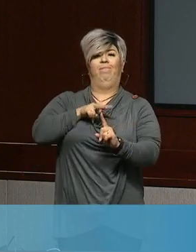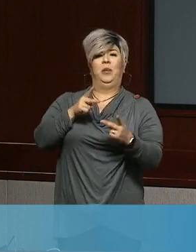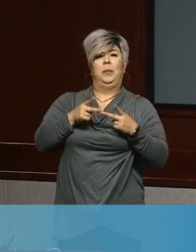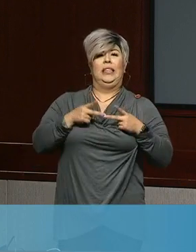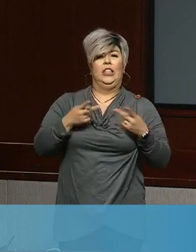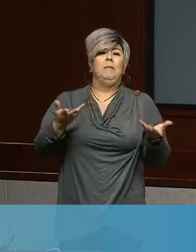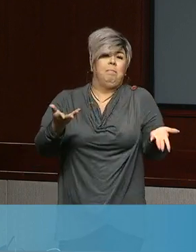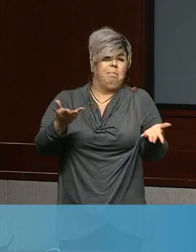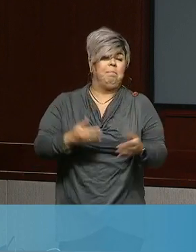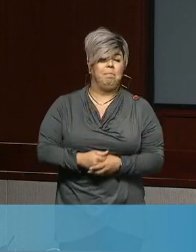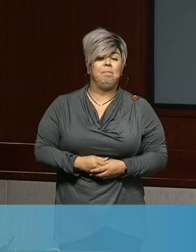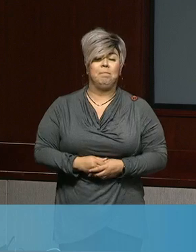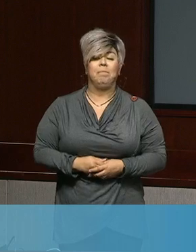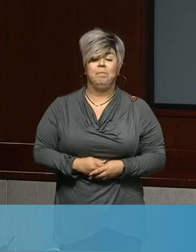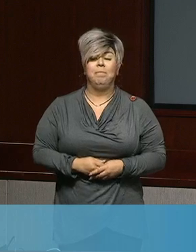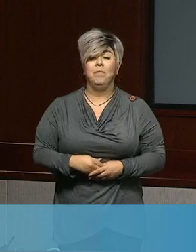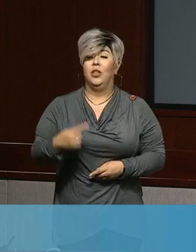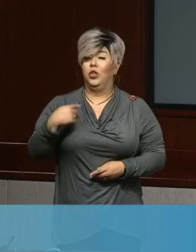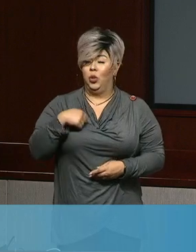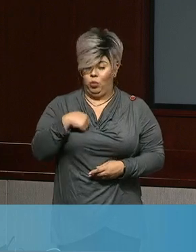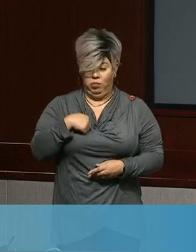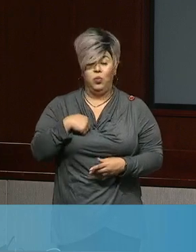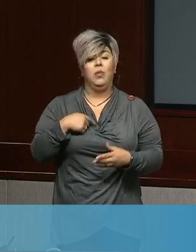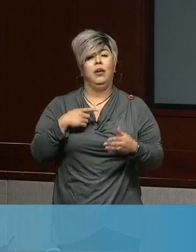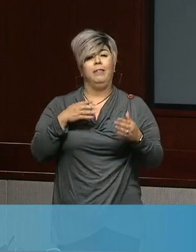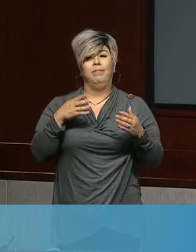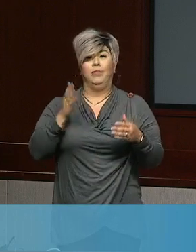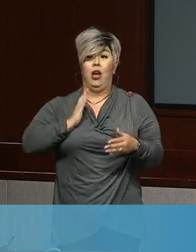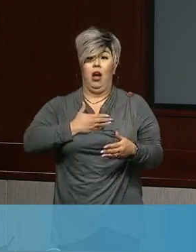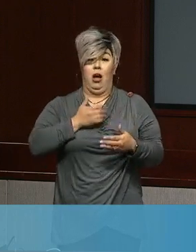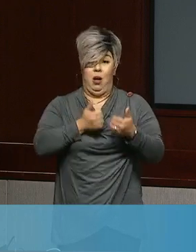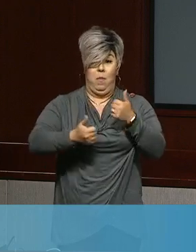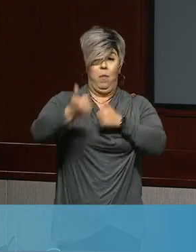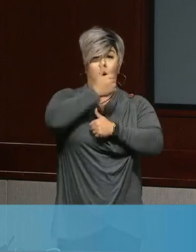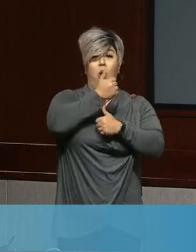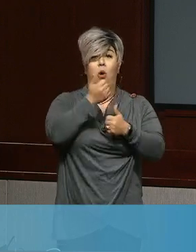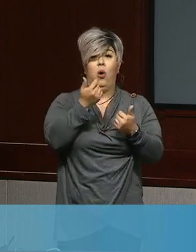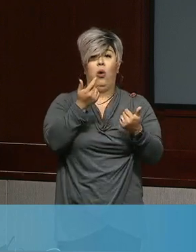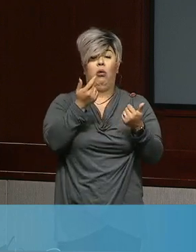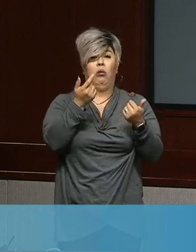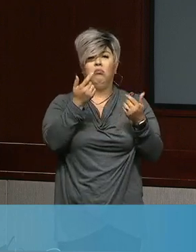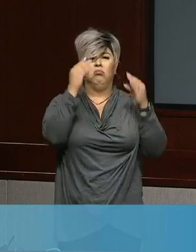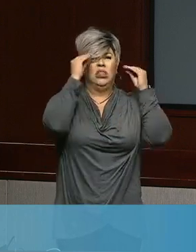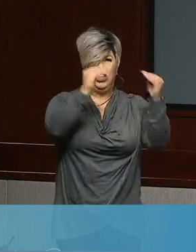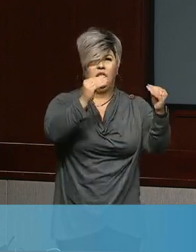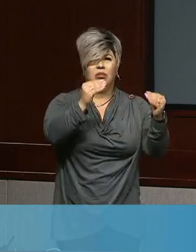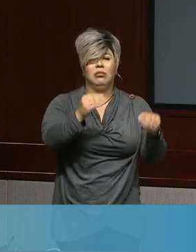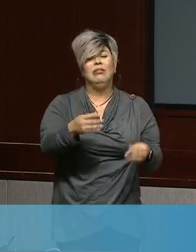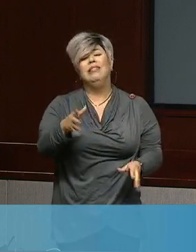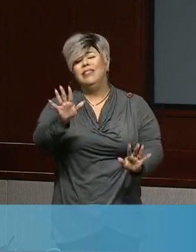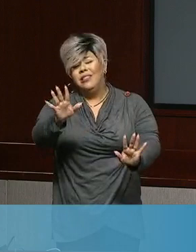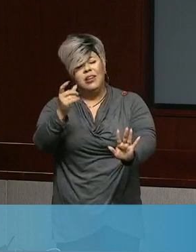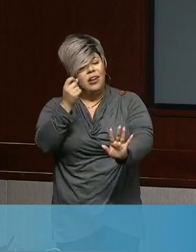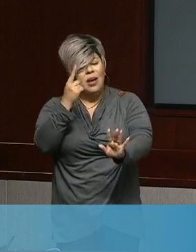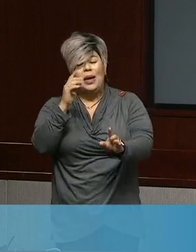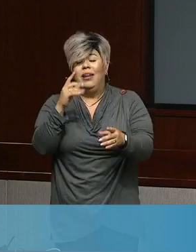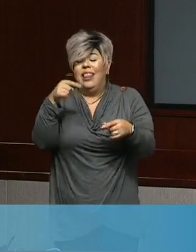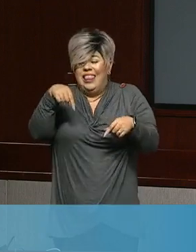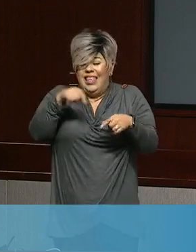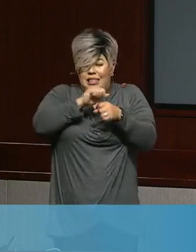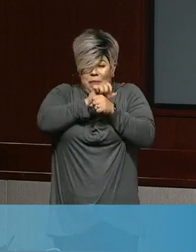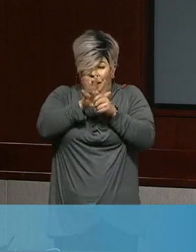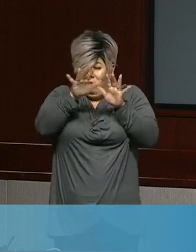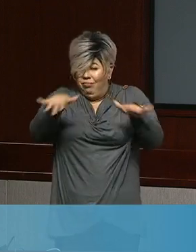We are, again, focused on education. This pandemic is rough enough for the business community, and all of